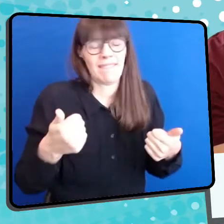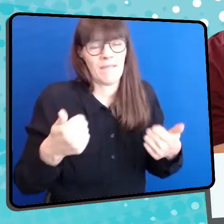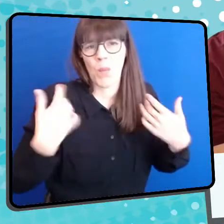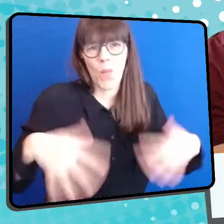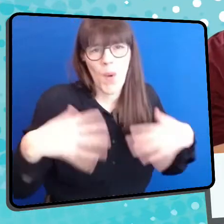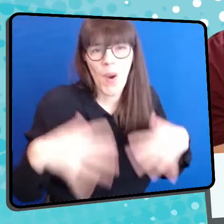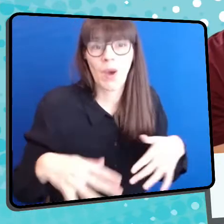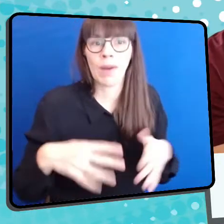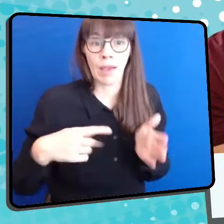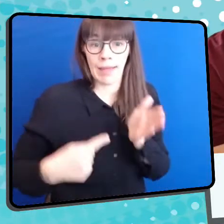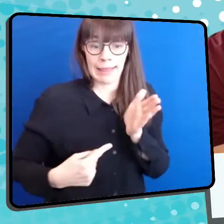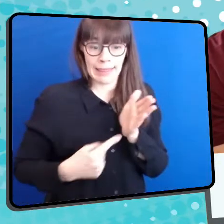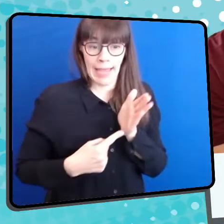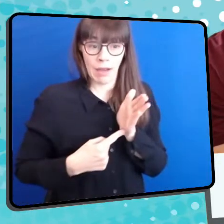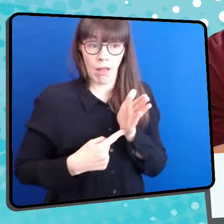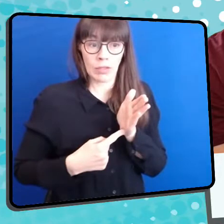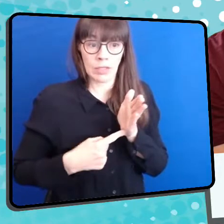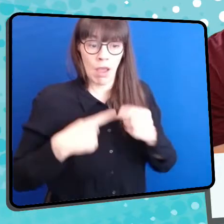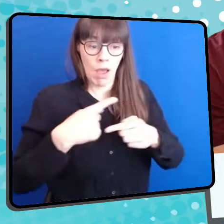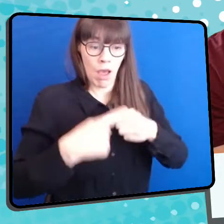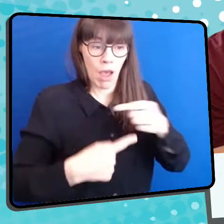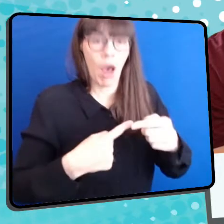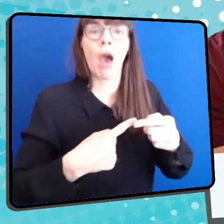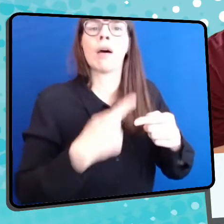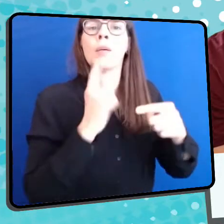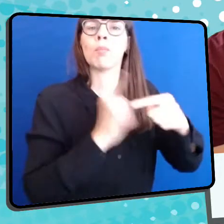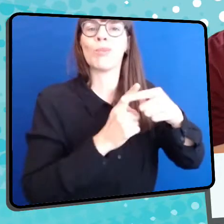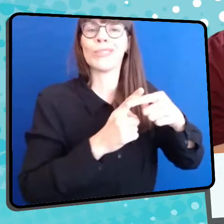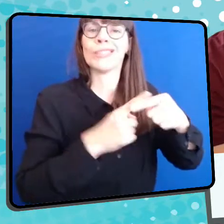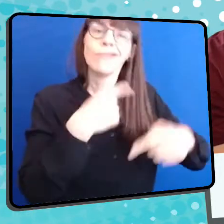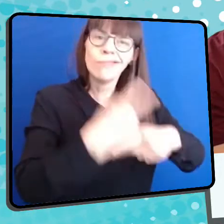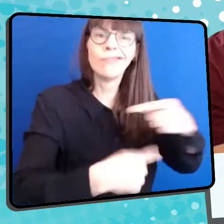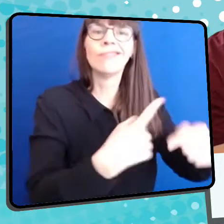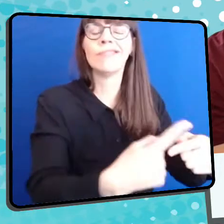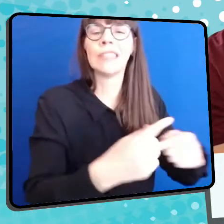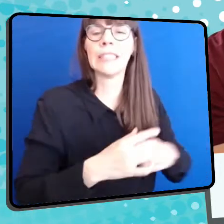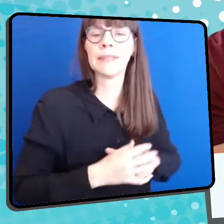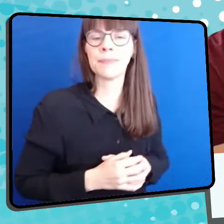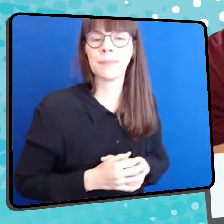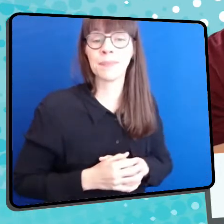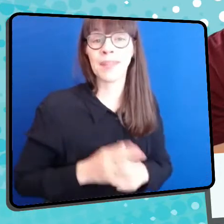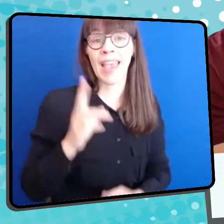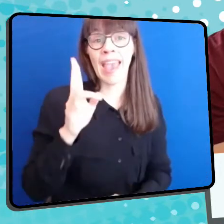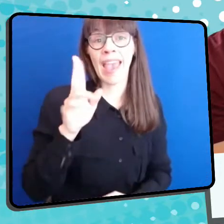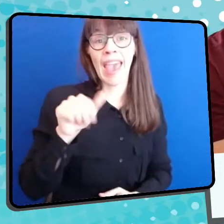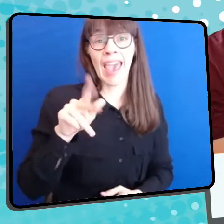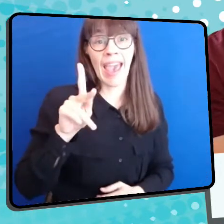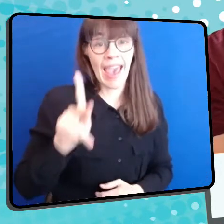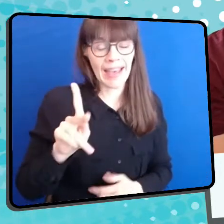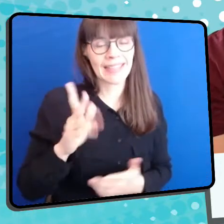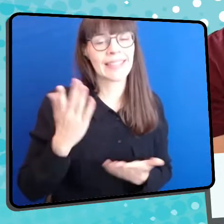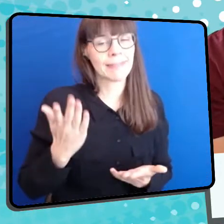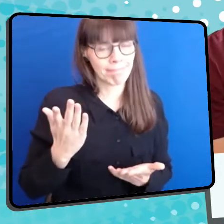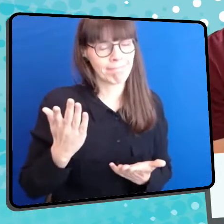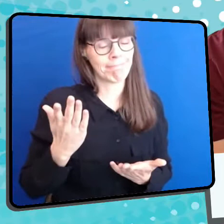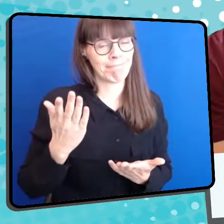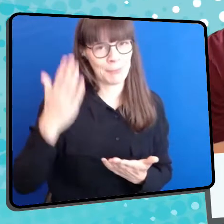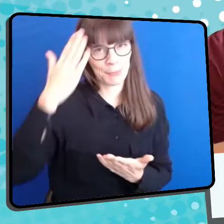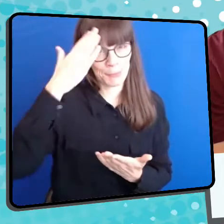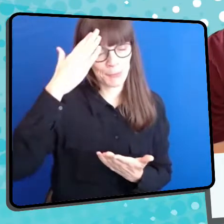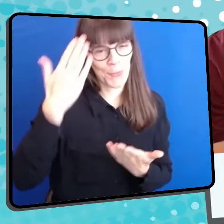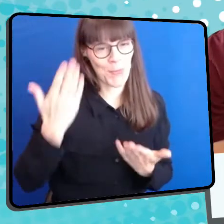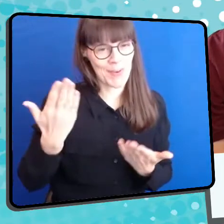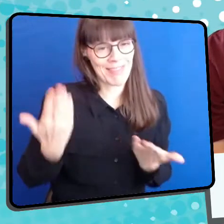technology for good. But Henk, come, you know what question needs asking next. This is just the best question